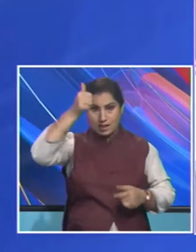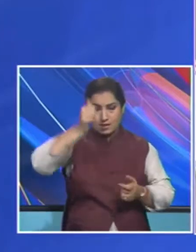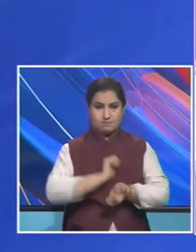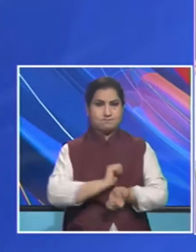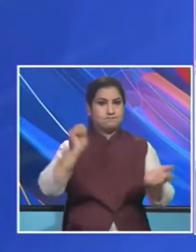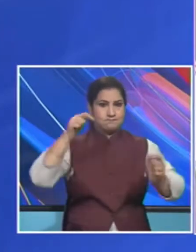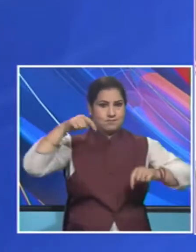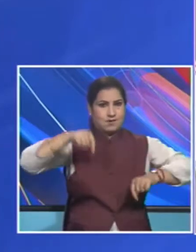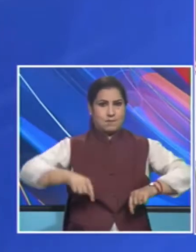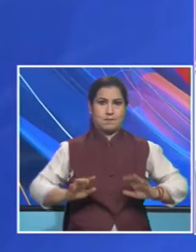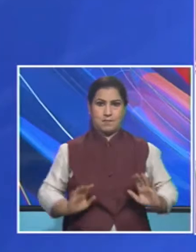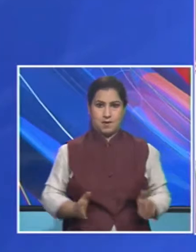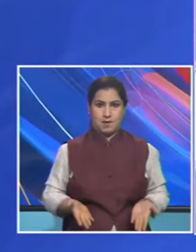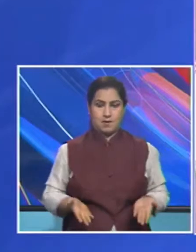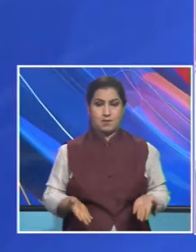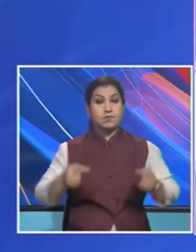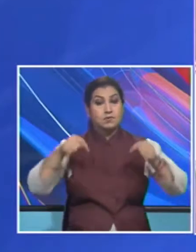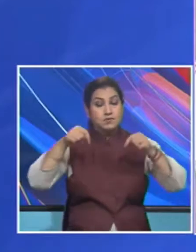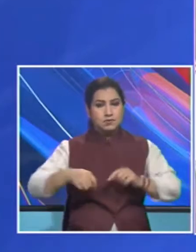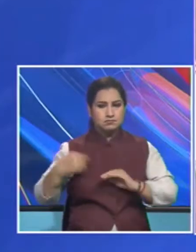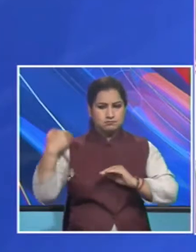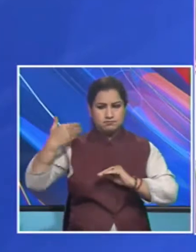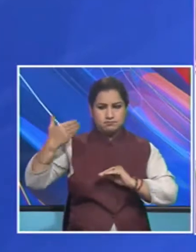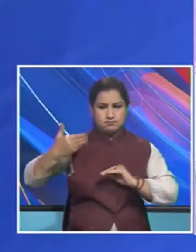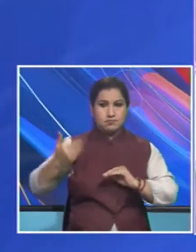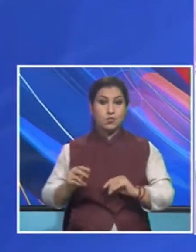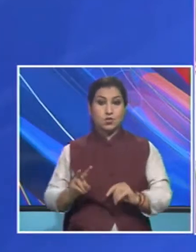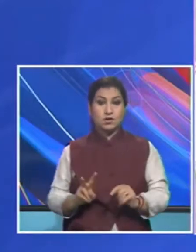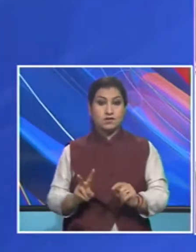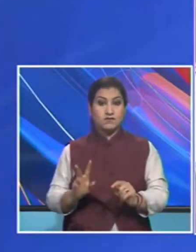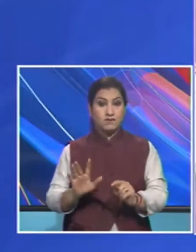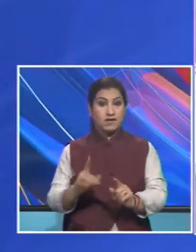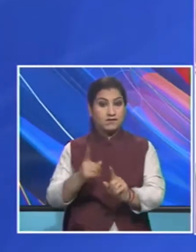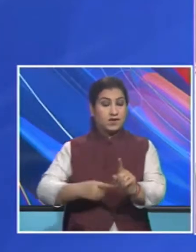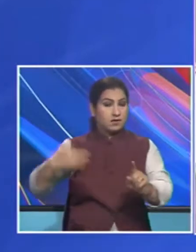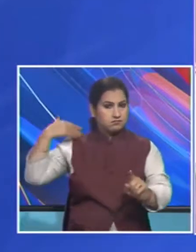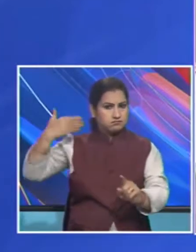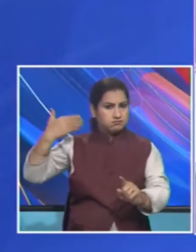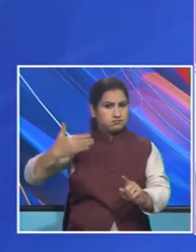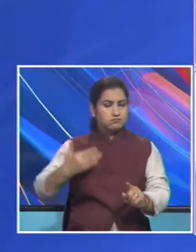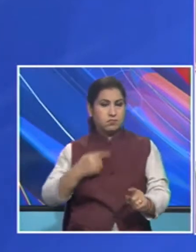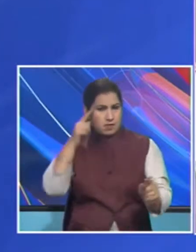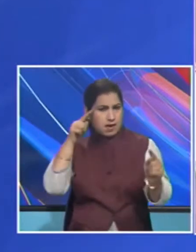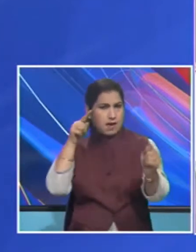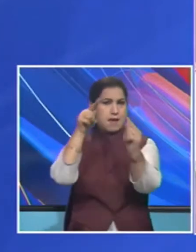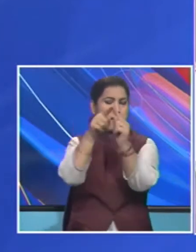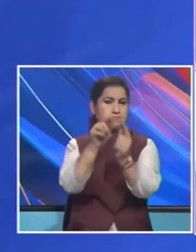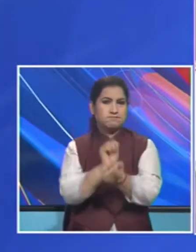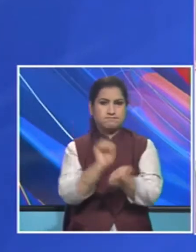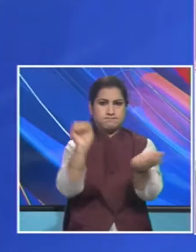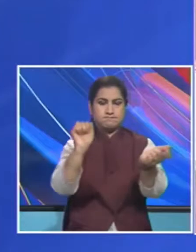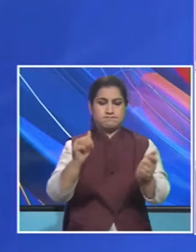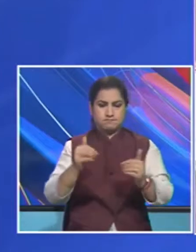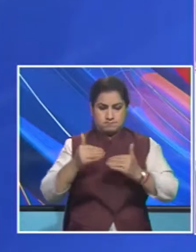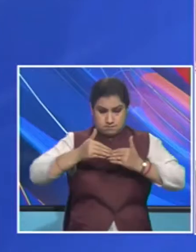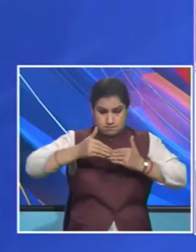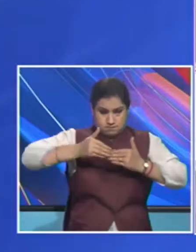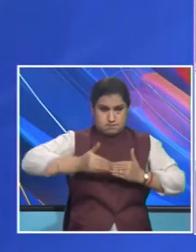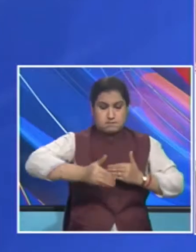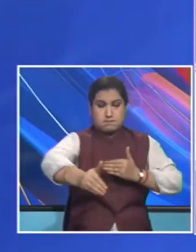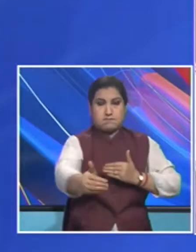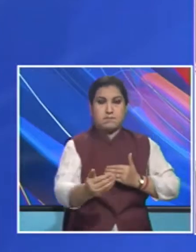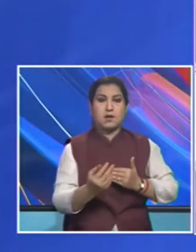India. In these 25 years, the path to attain the goals of Amrit Kal will proceed on two